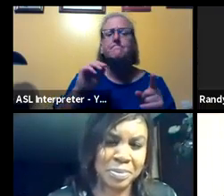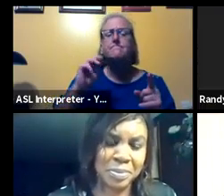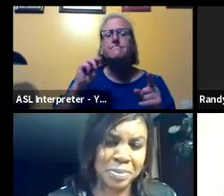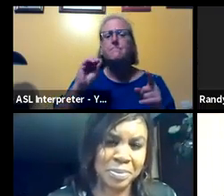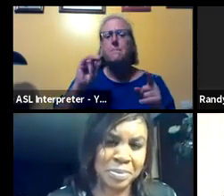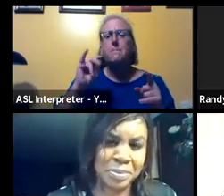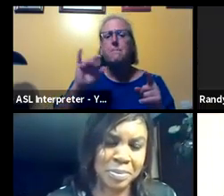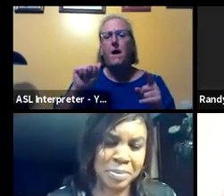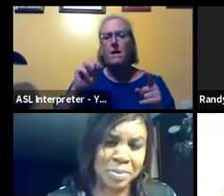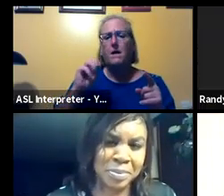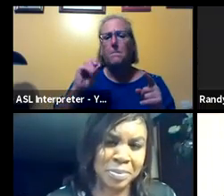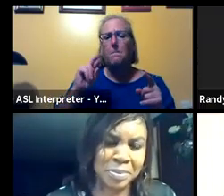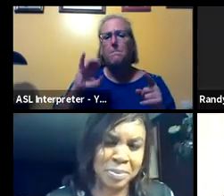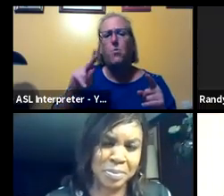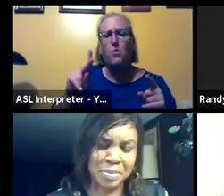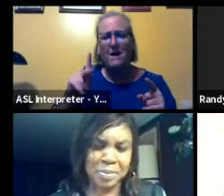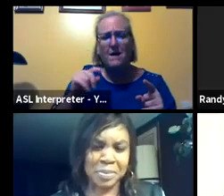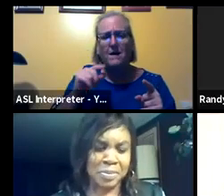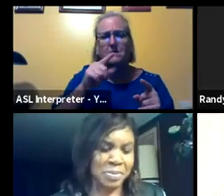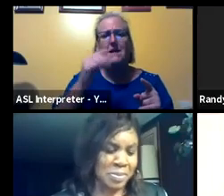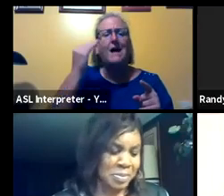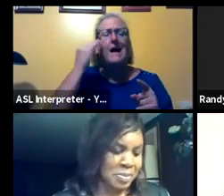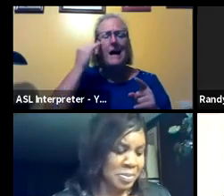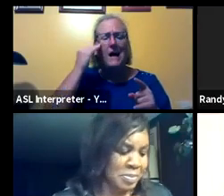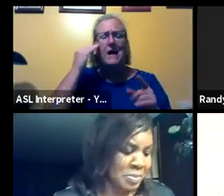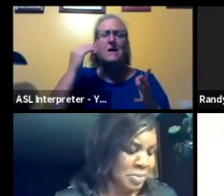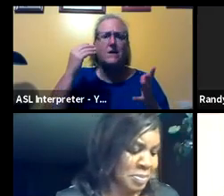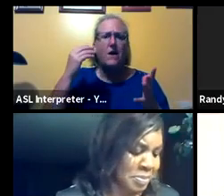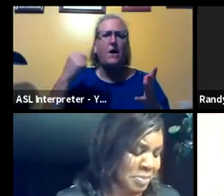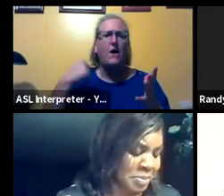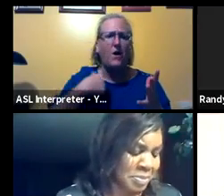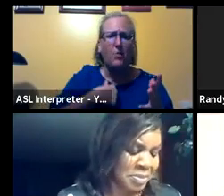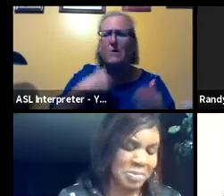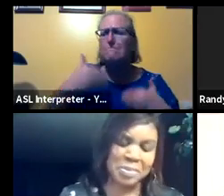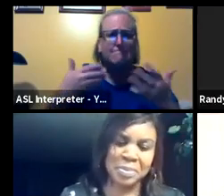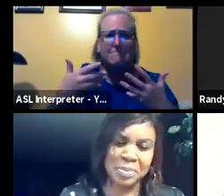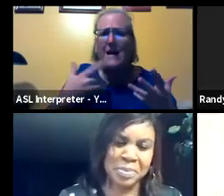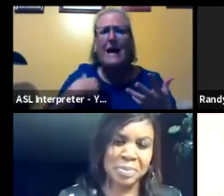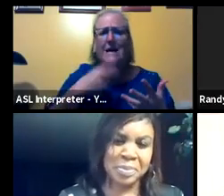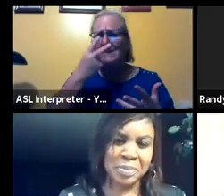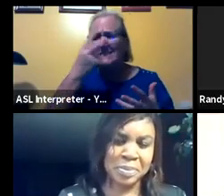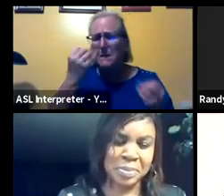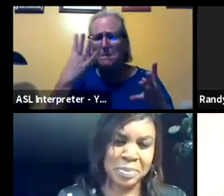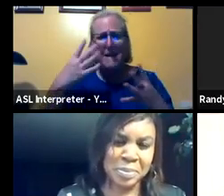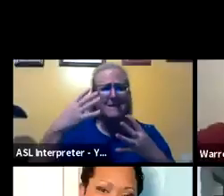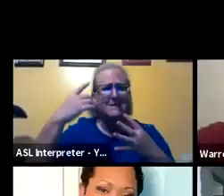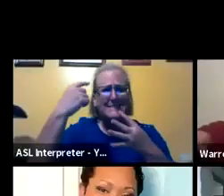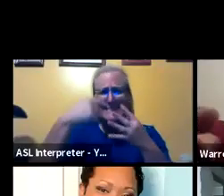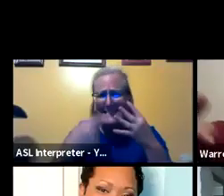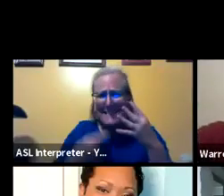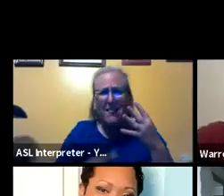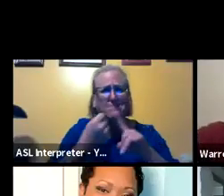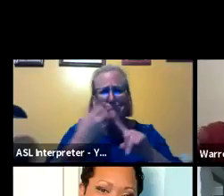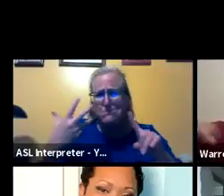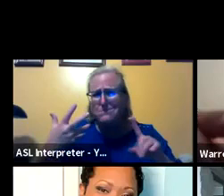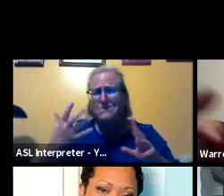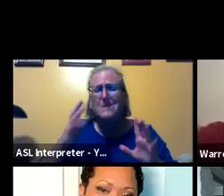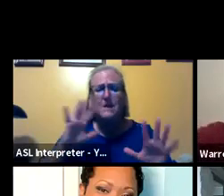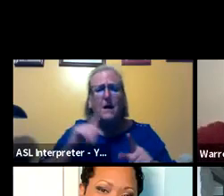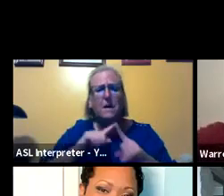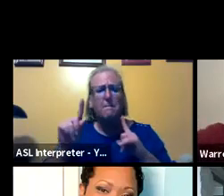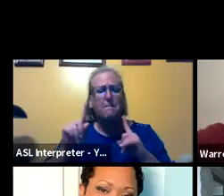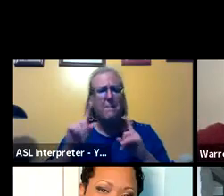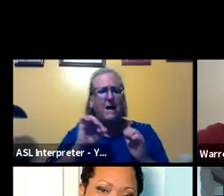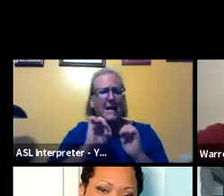When I know that it's being fleshed out, it's finished, like I've seen so many of the details. How is this going to be rolled